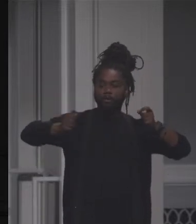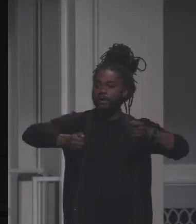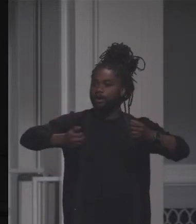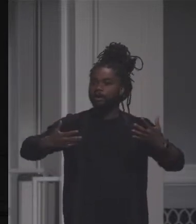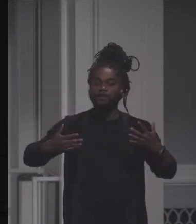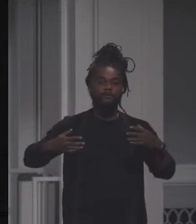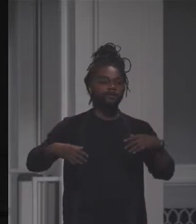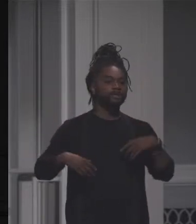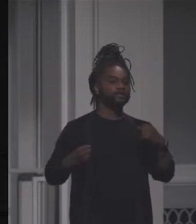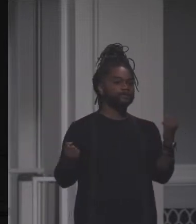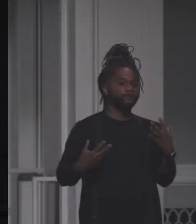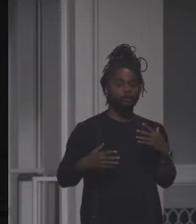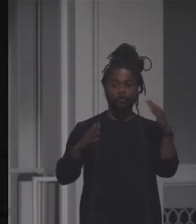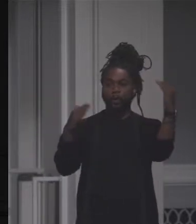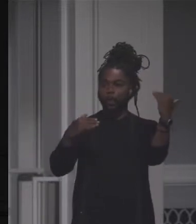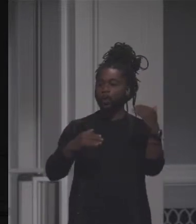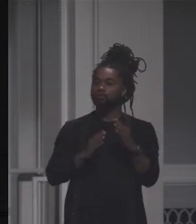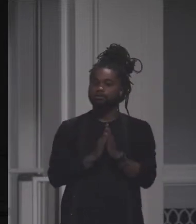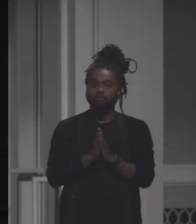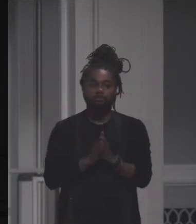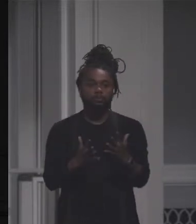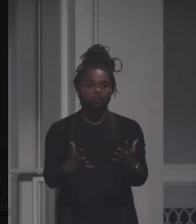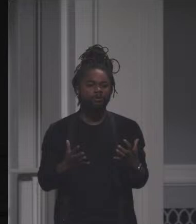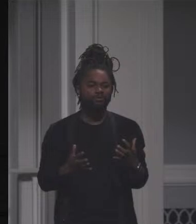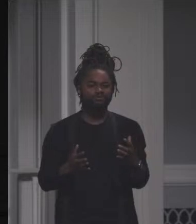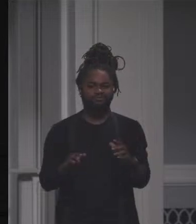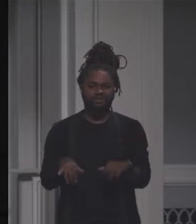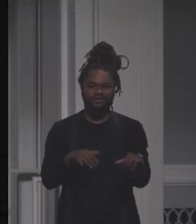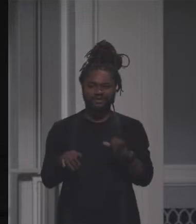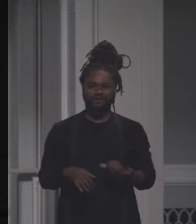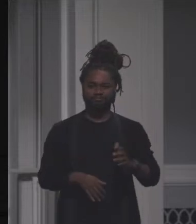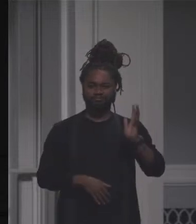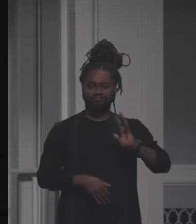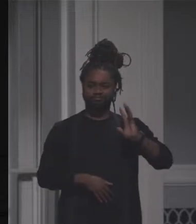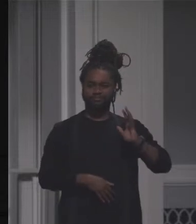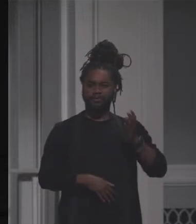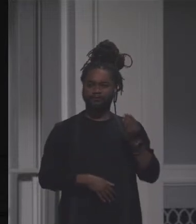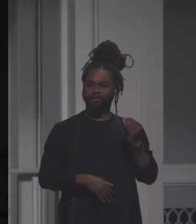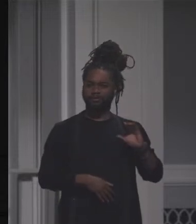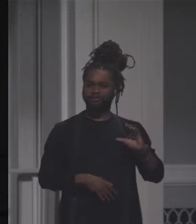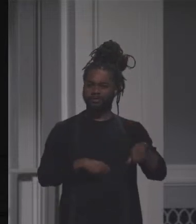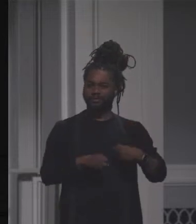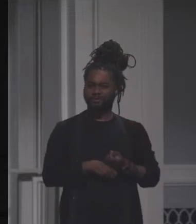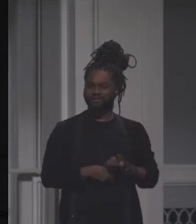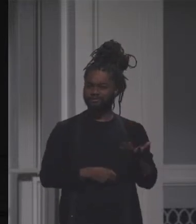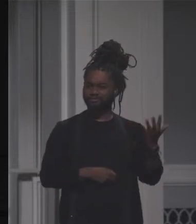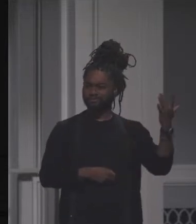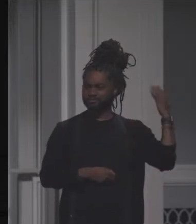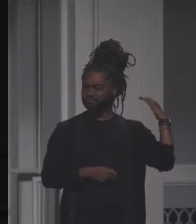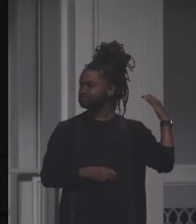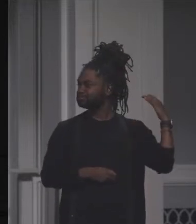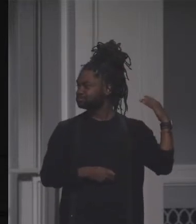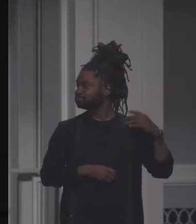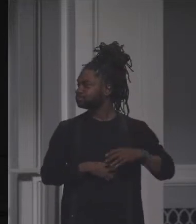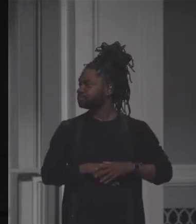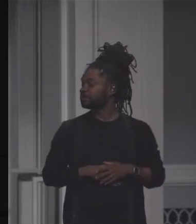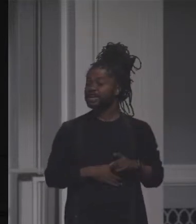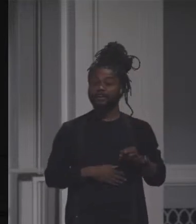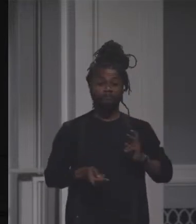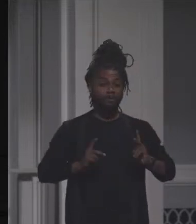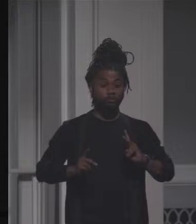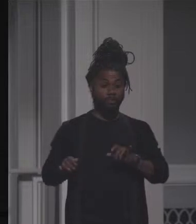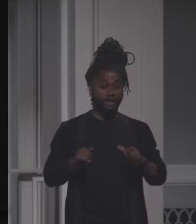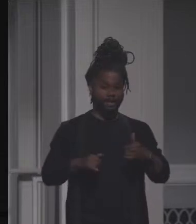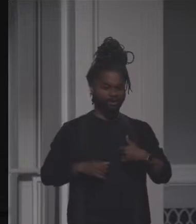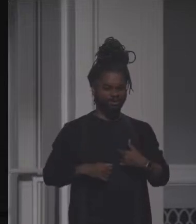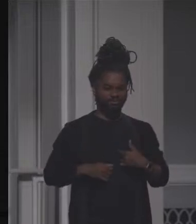fears, desires would have been the same 1400 years ago as they are now. If people like me exist today, we